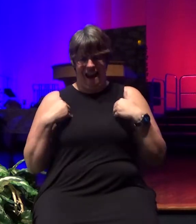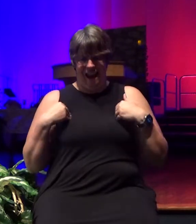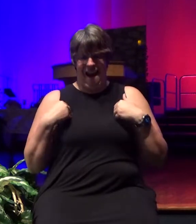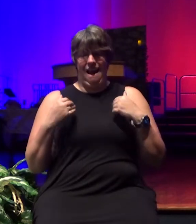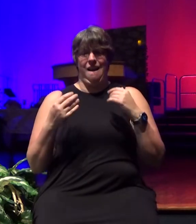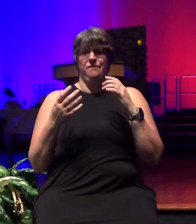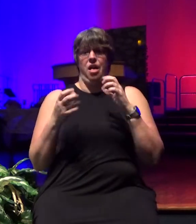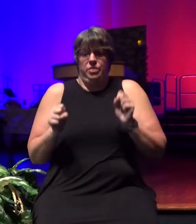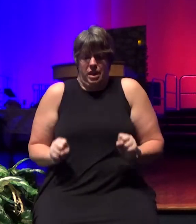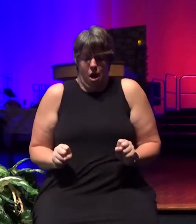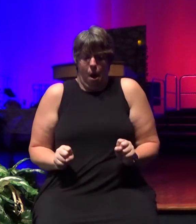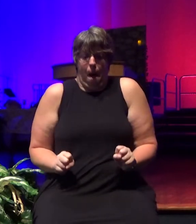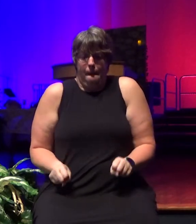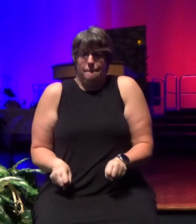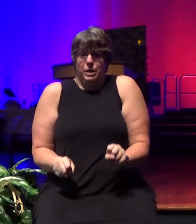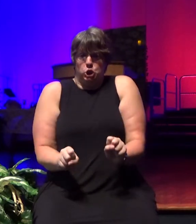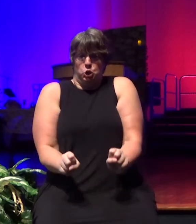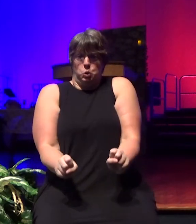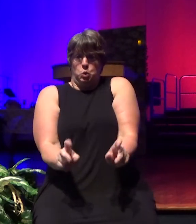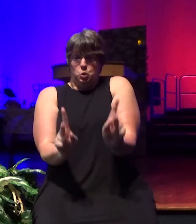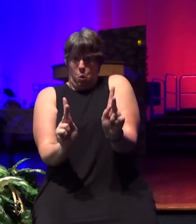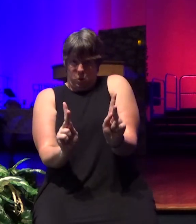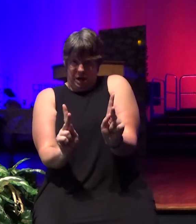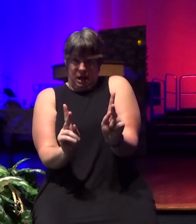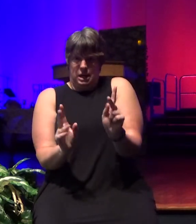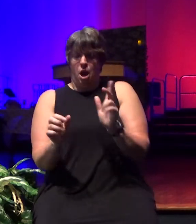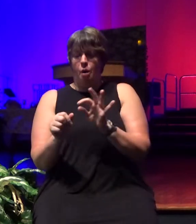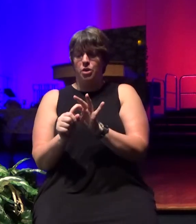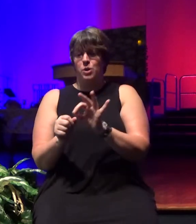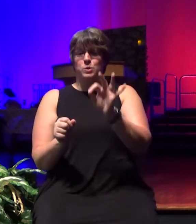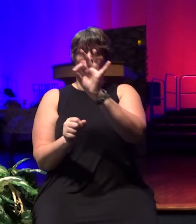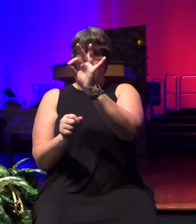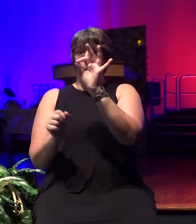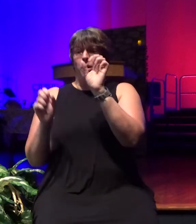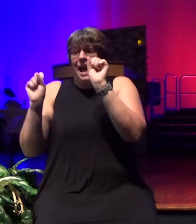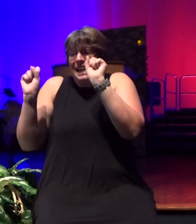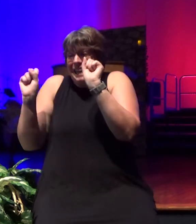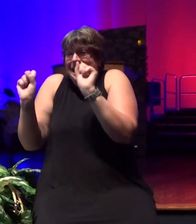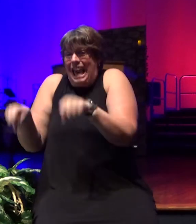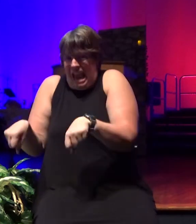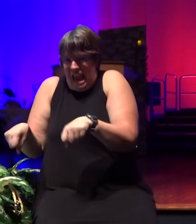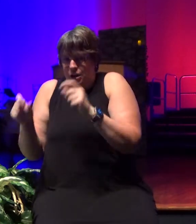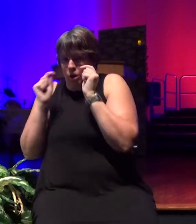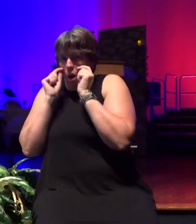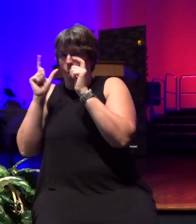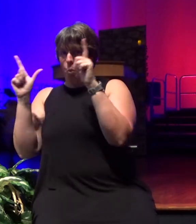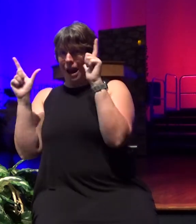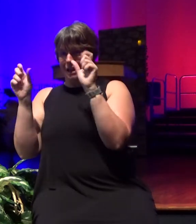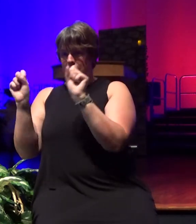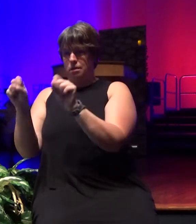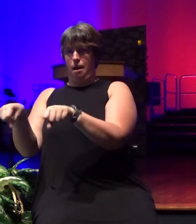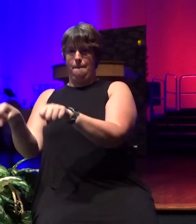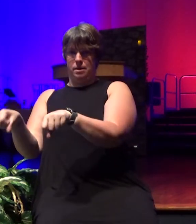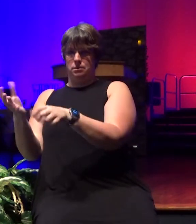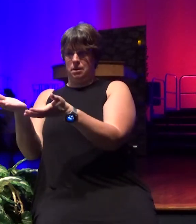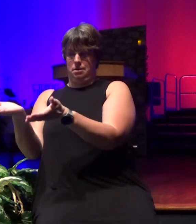awaken capacities within us. When we're ready to let go